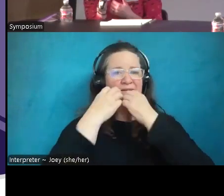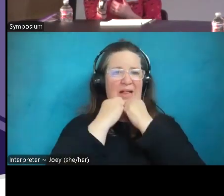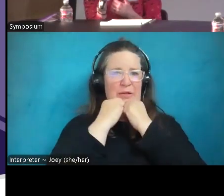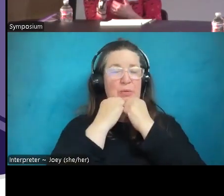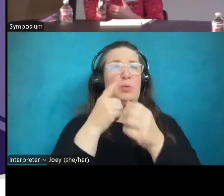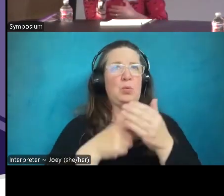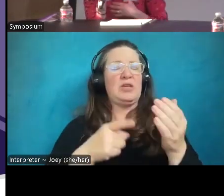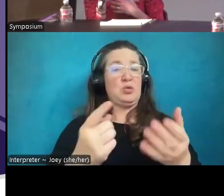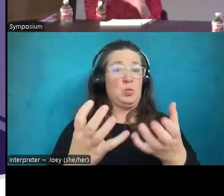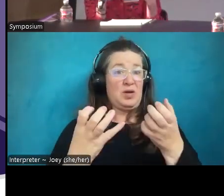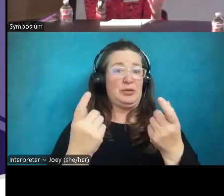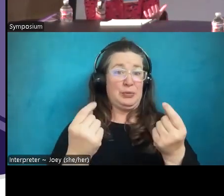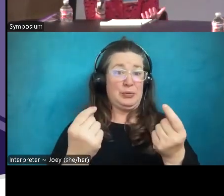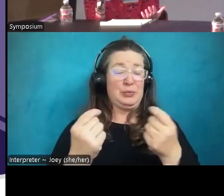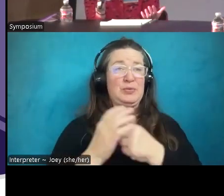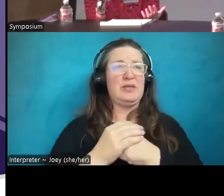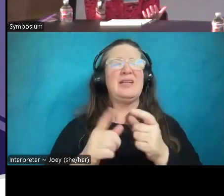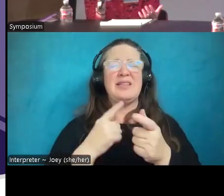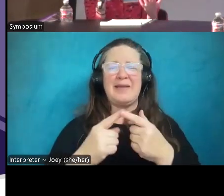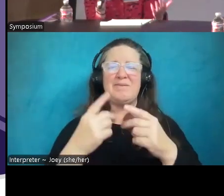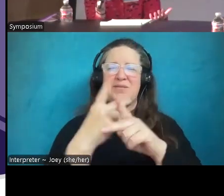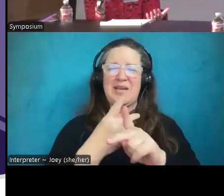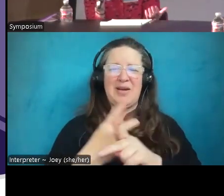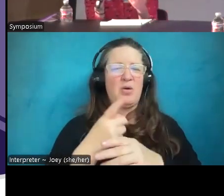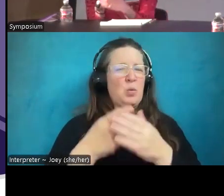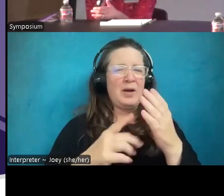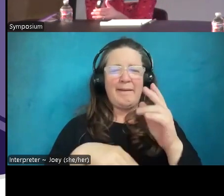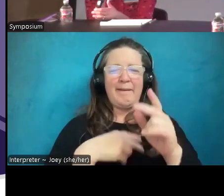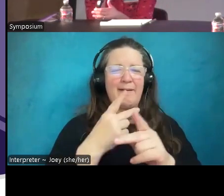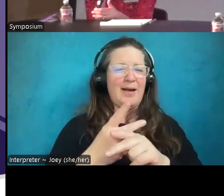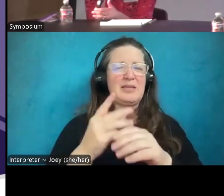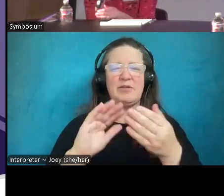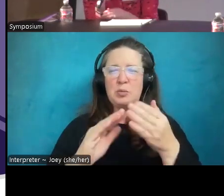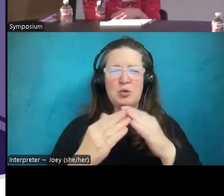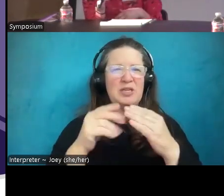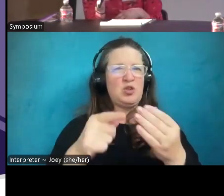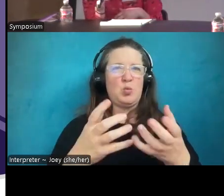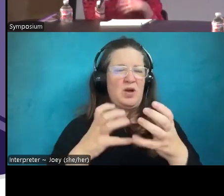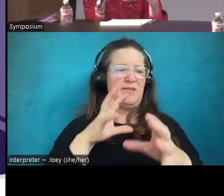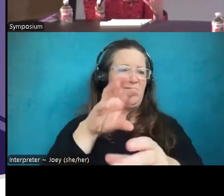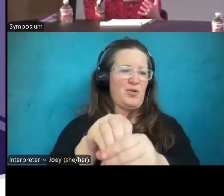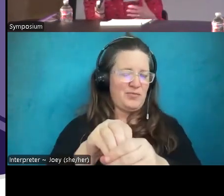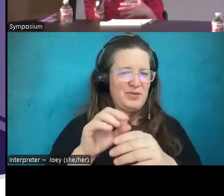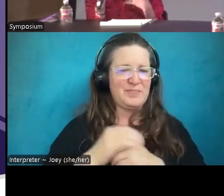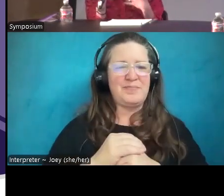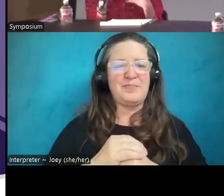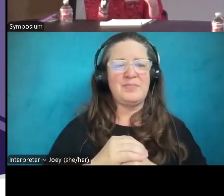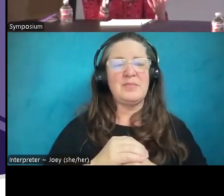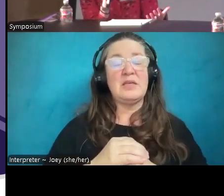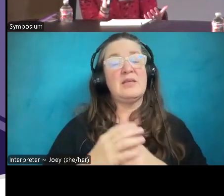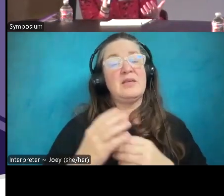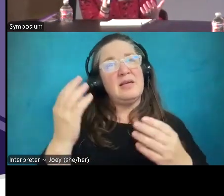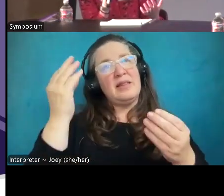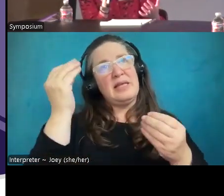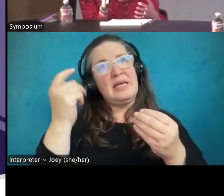that to figure out kind of what kind of community you may want to engage in or re-engage with. Also thinking about how much you